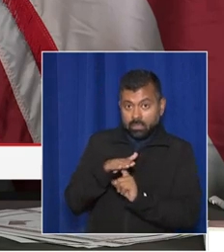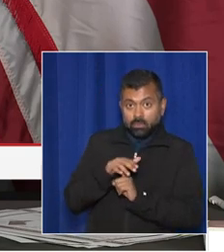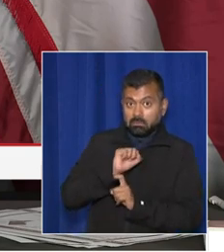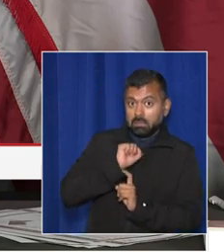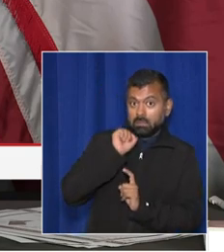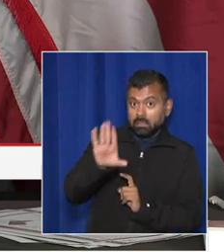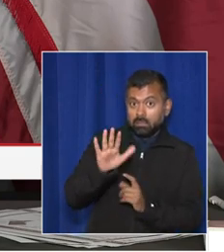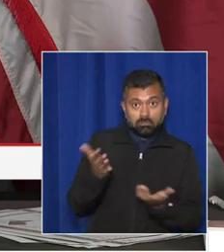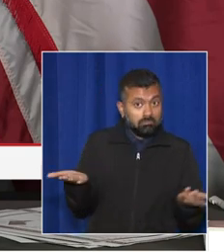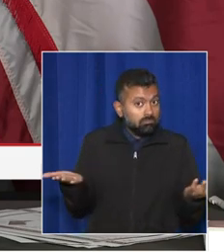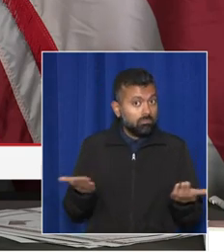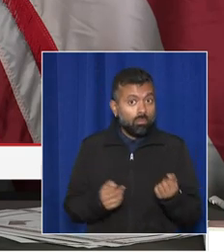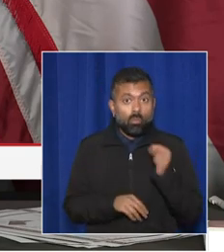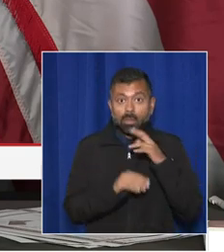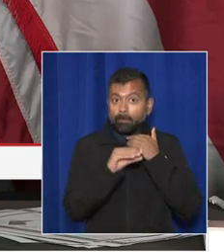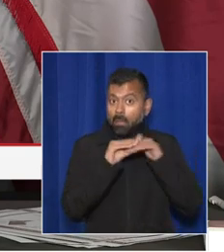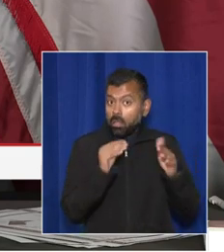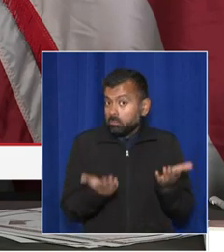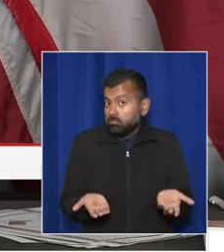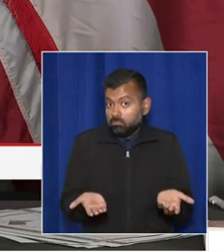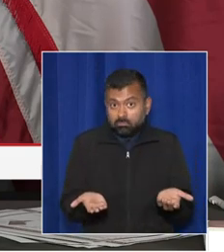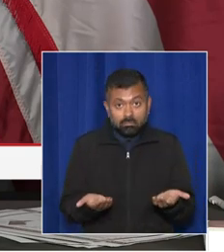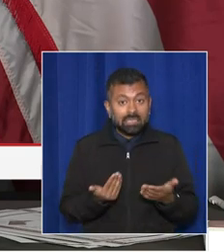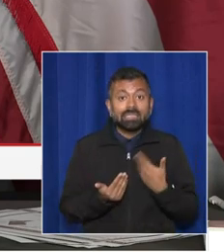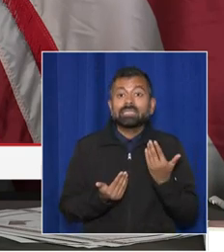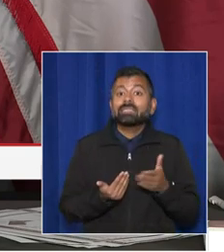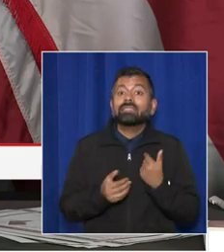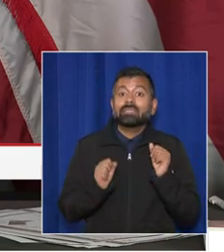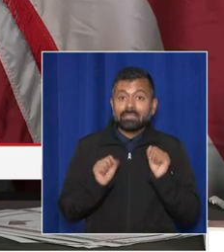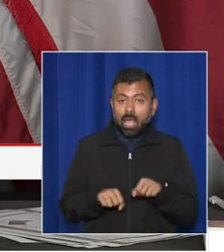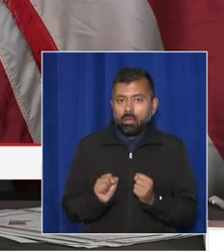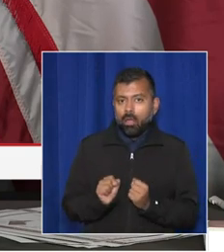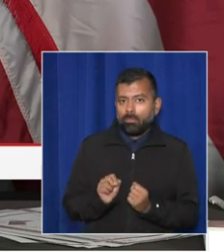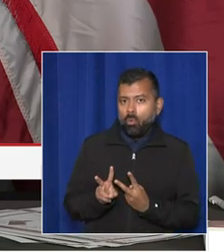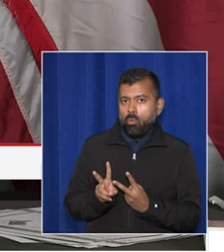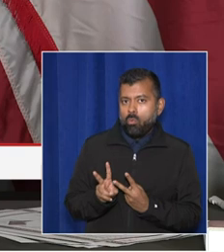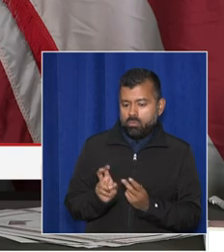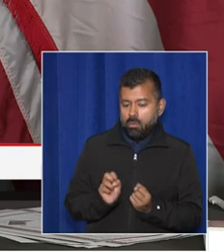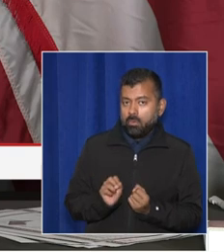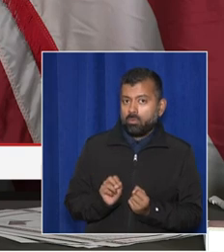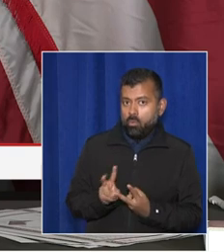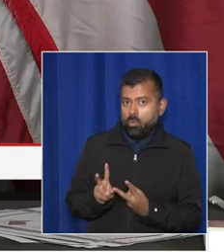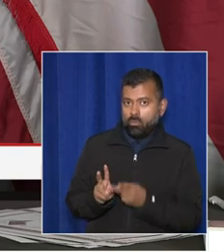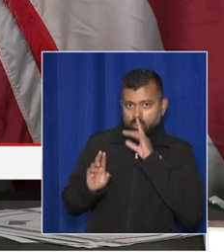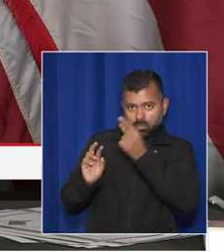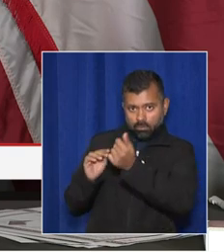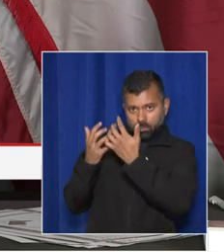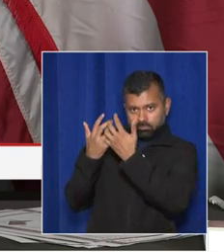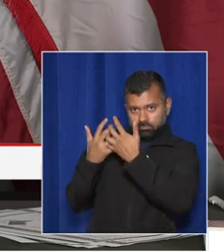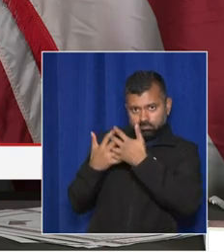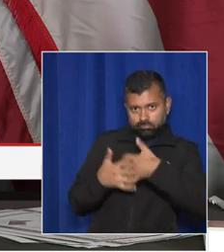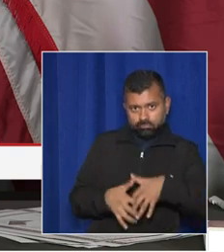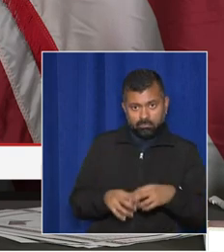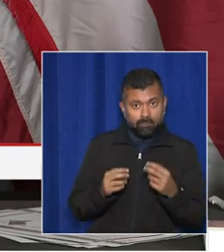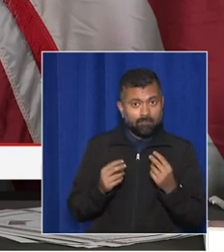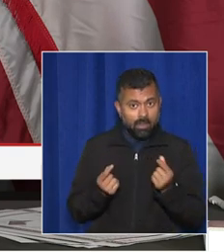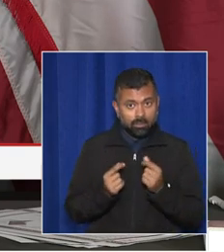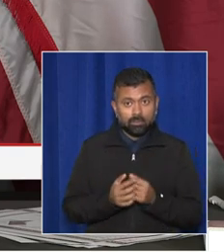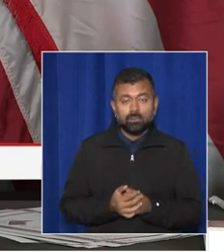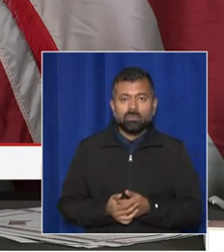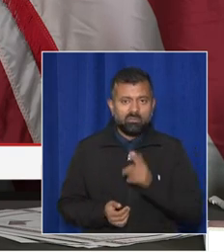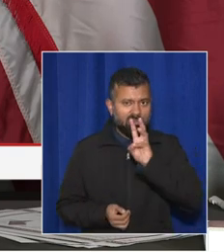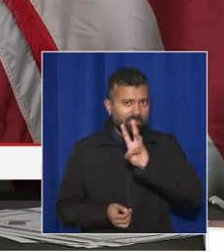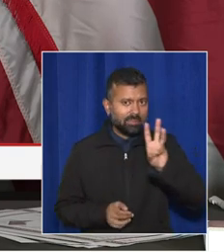email. Now you can upload that information, but the first step is to go to